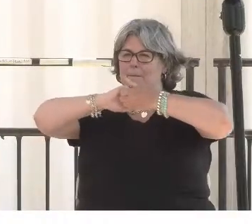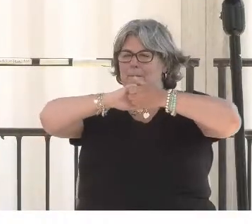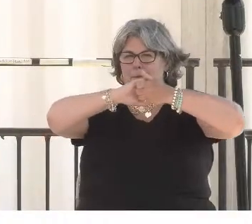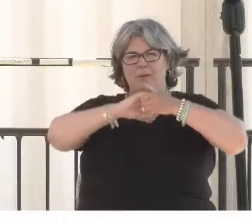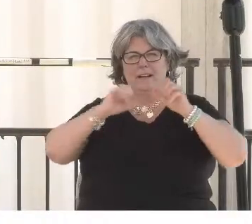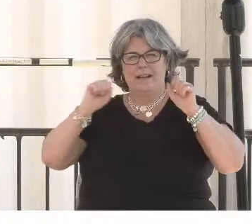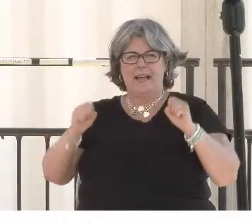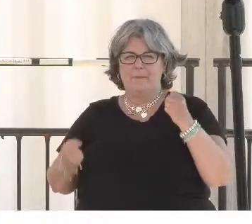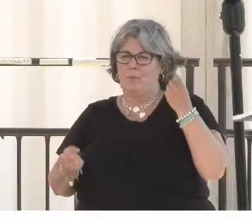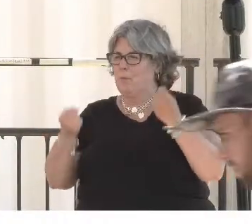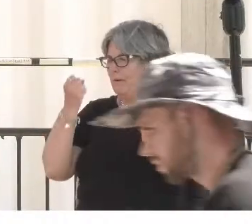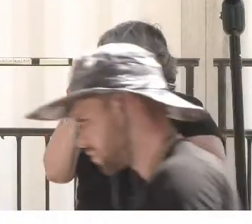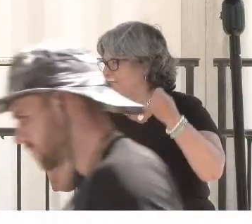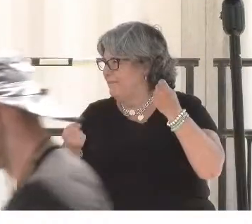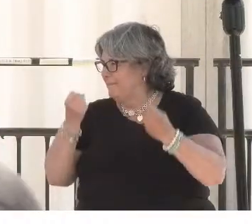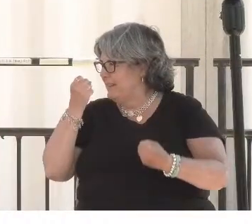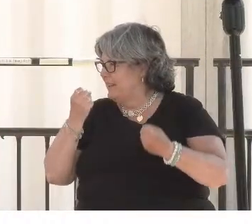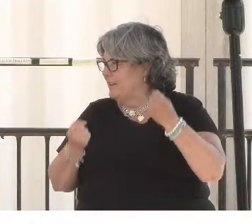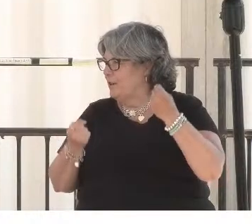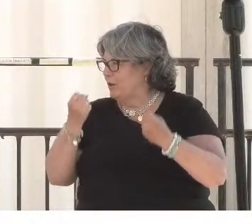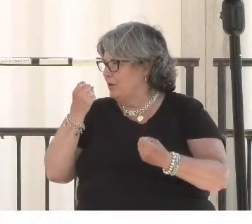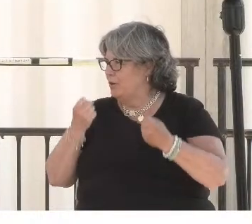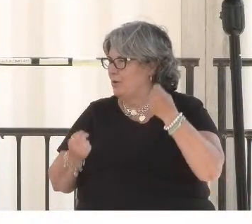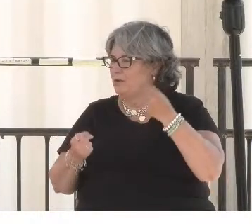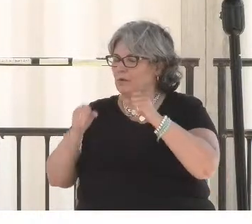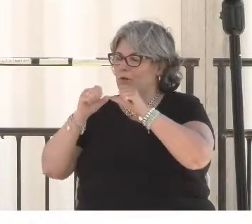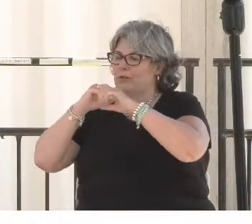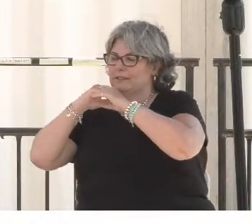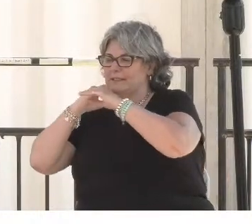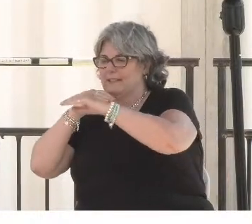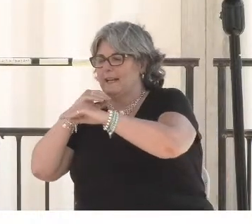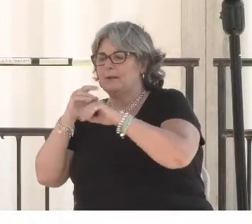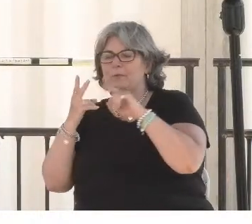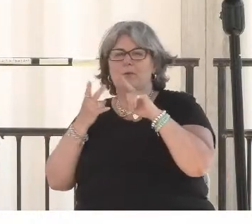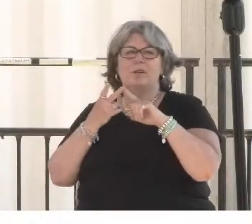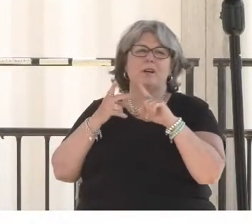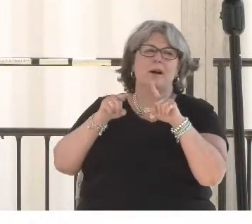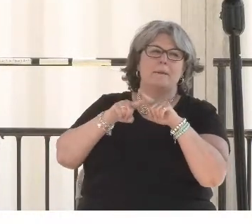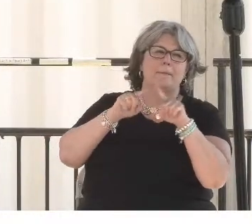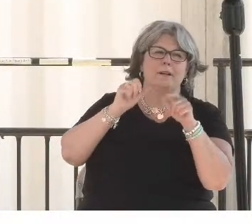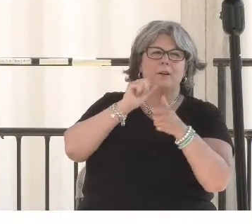capable vehicles that not only are sustainable, but are the